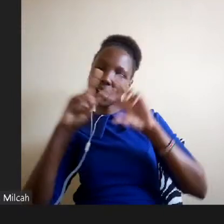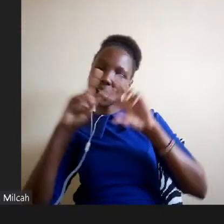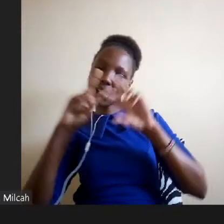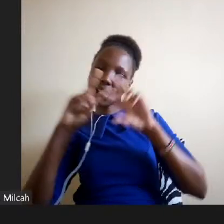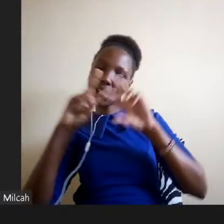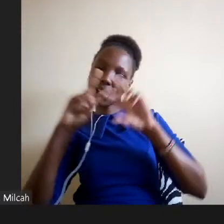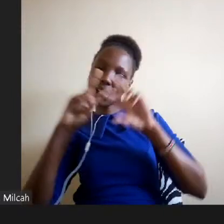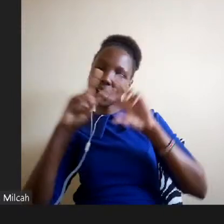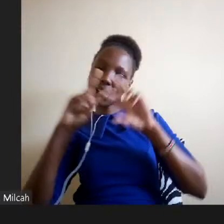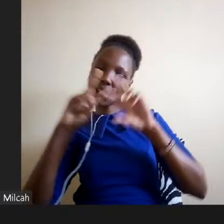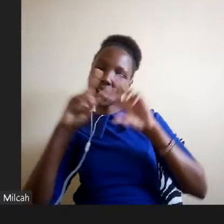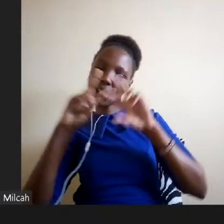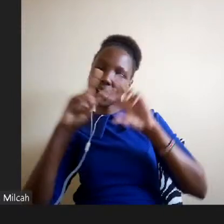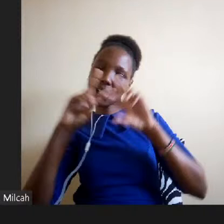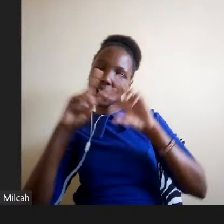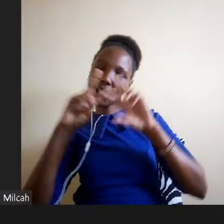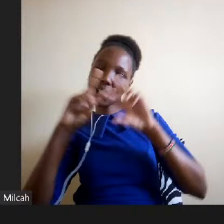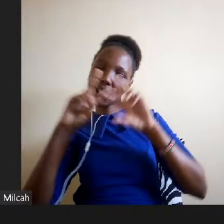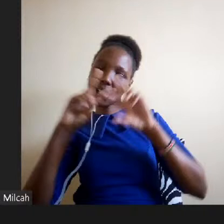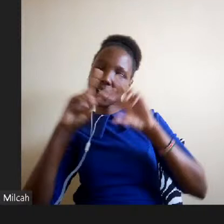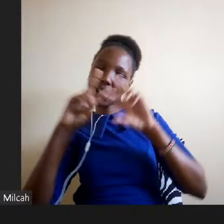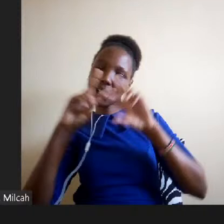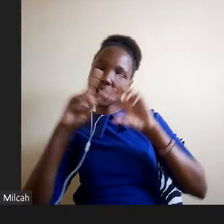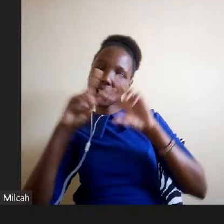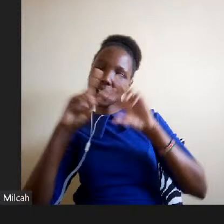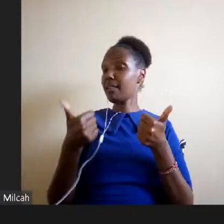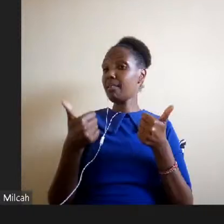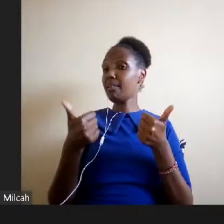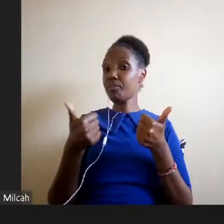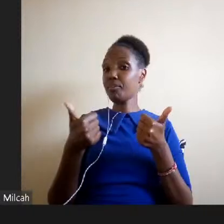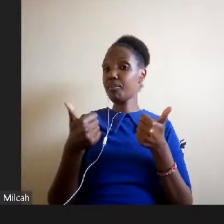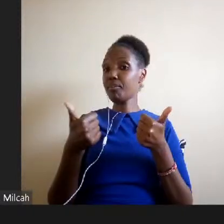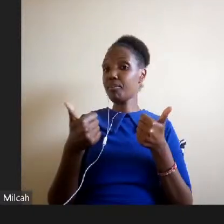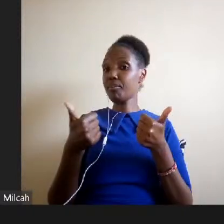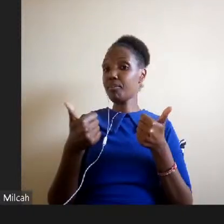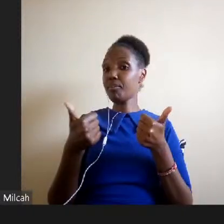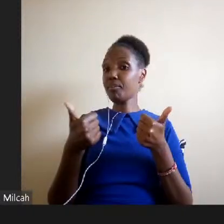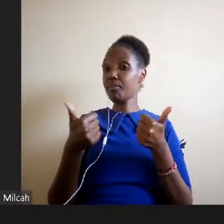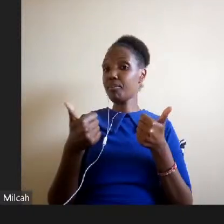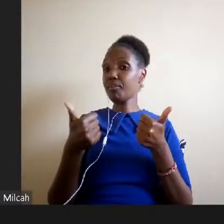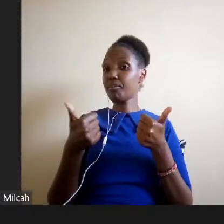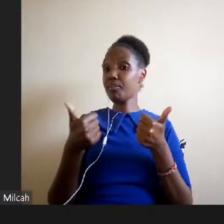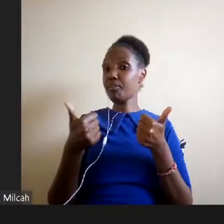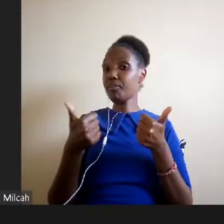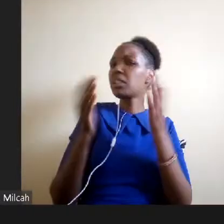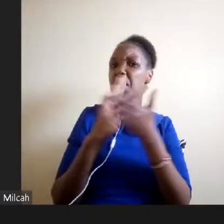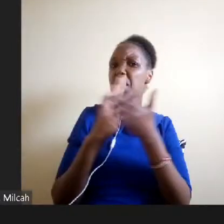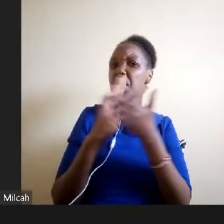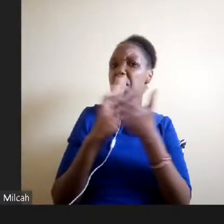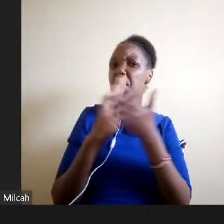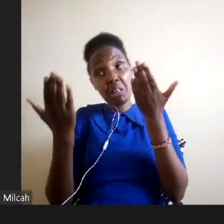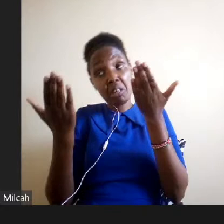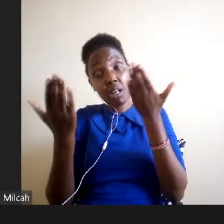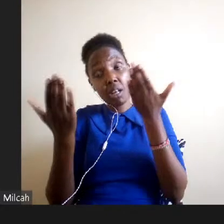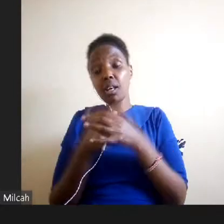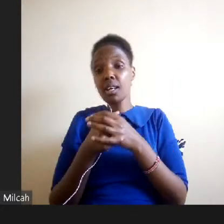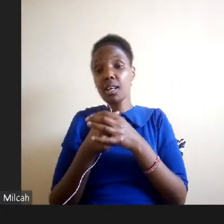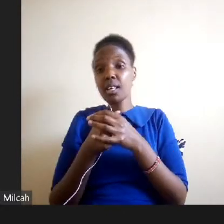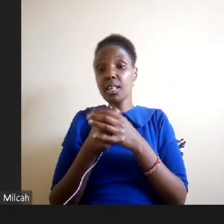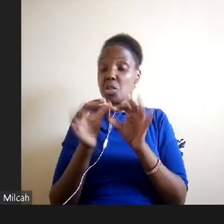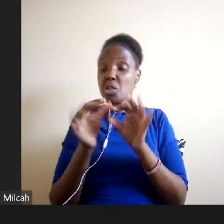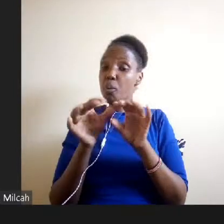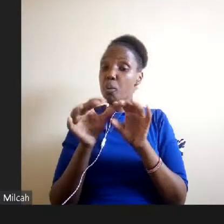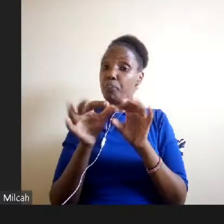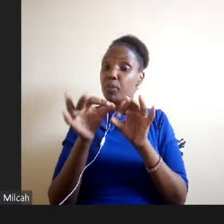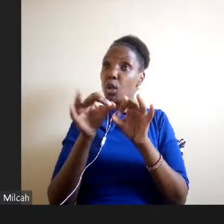listen to your children and answer their whys, they go to the ecosystem, and the ecosystem might not share your value system. So you can't control the